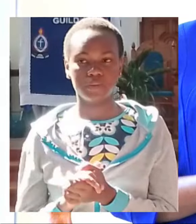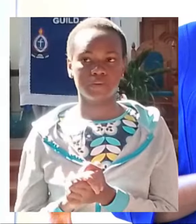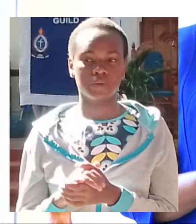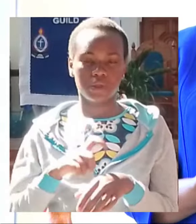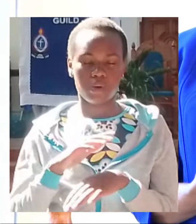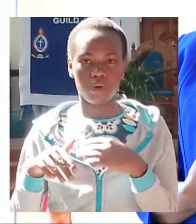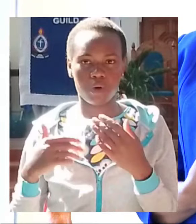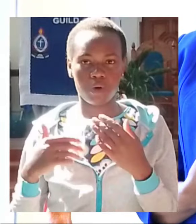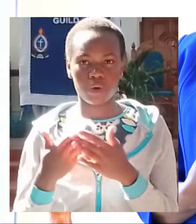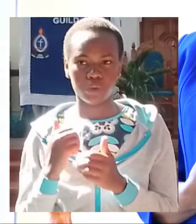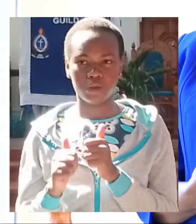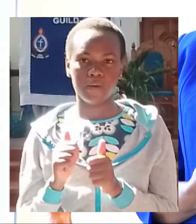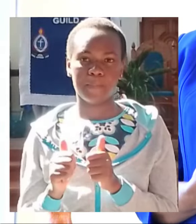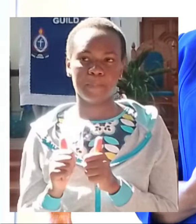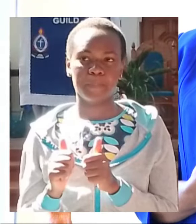mara ngapi?